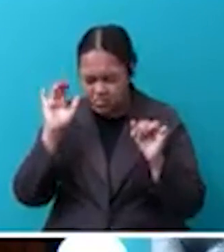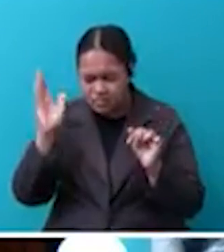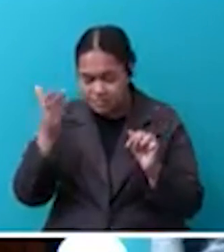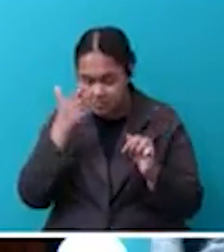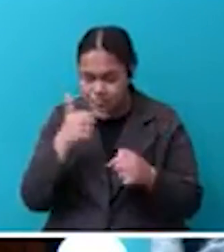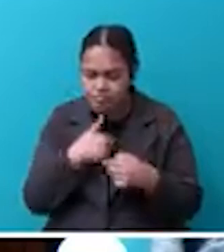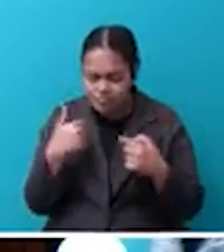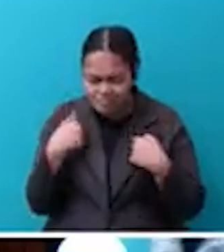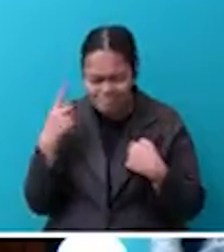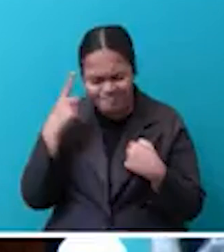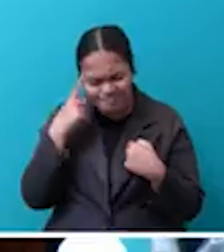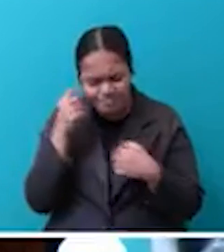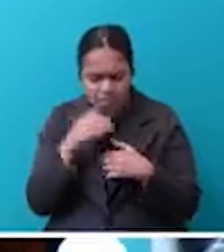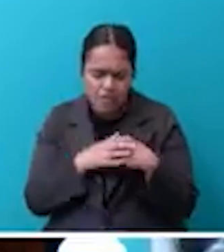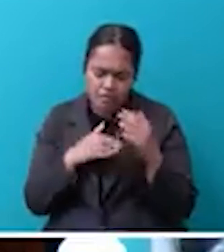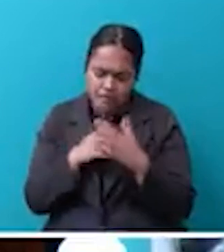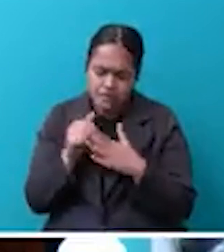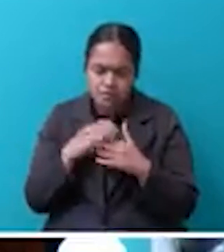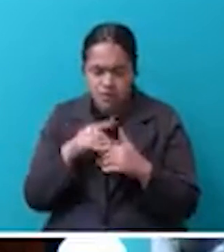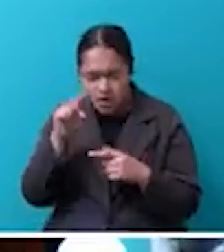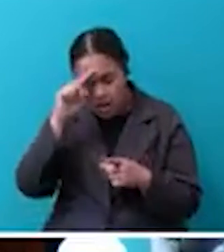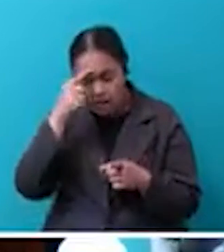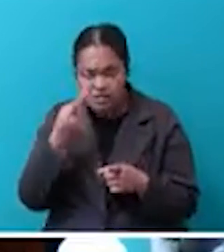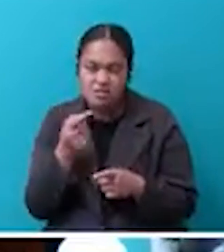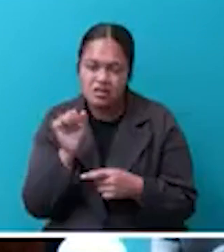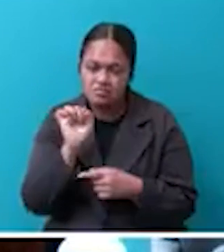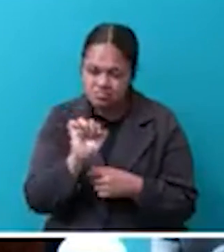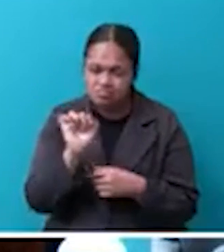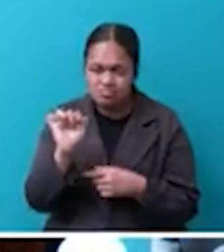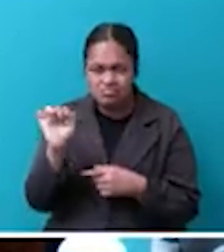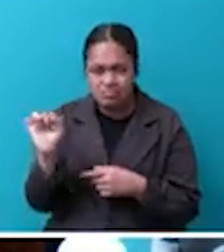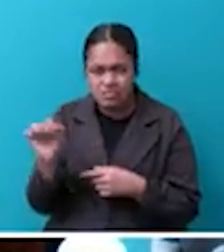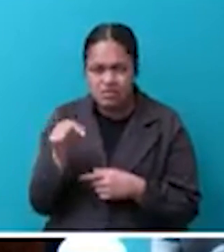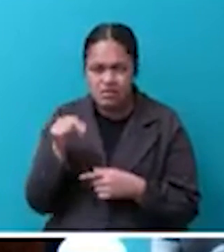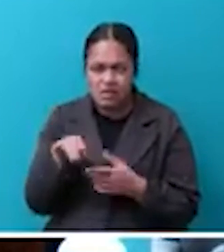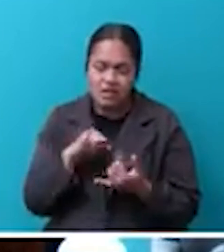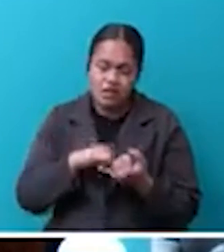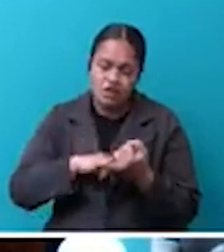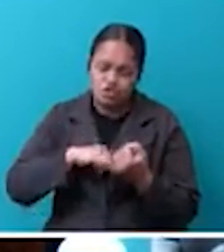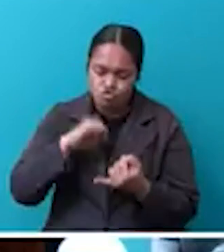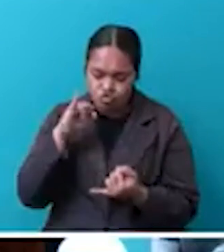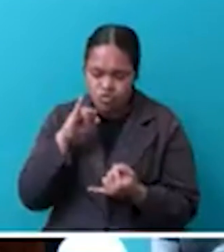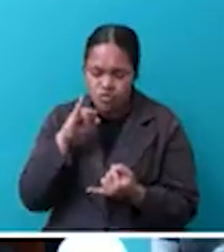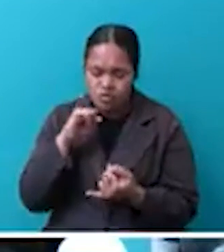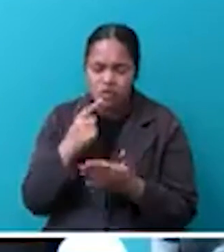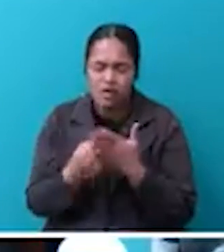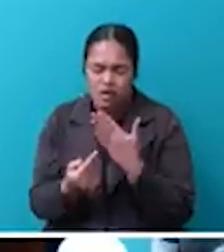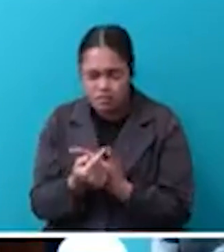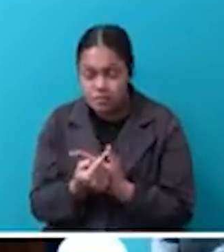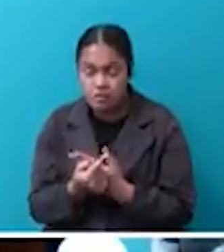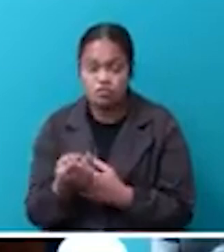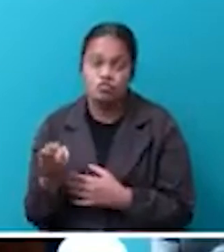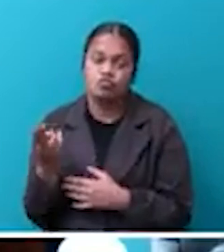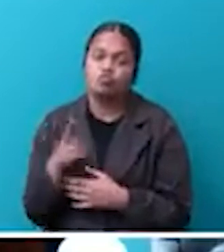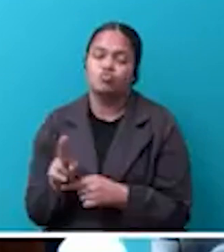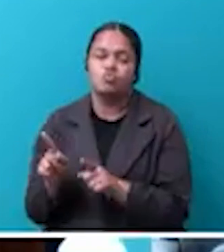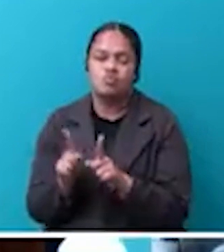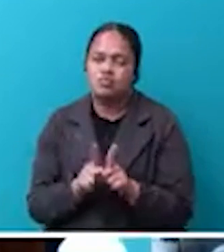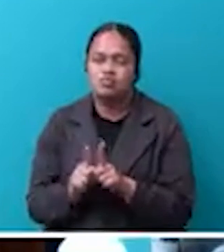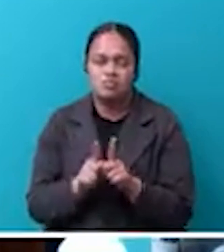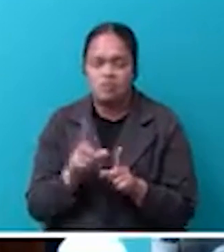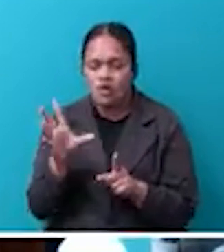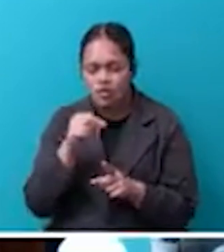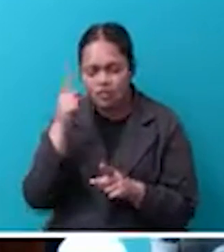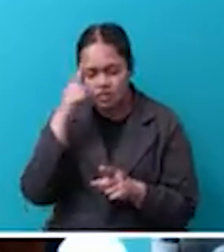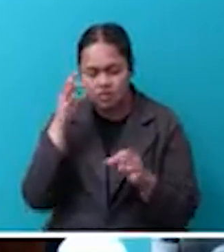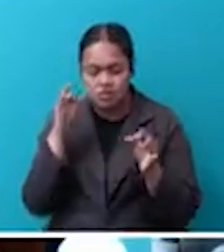comfort with the understanding that an increase has been committed to alongside elements of the